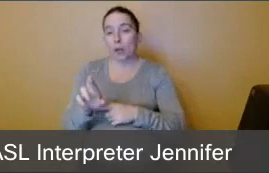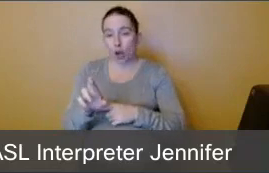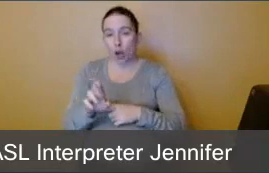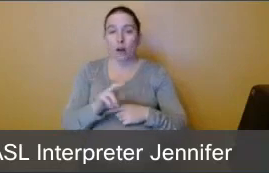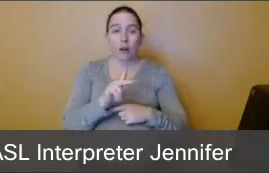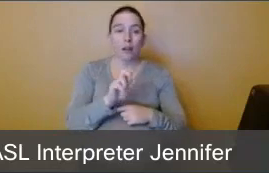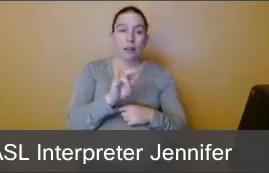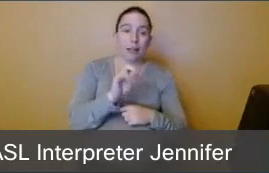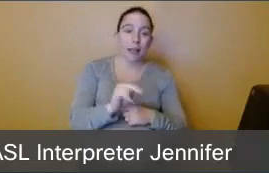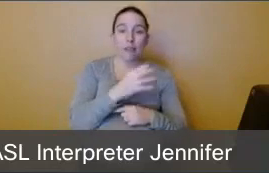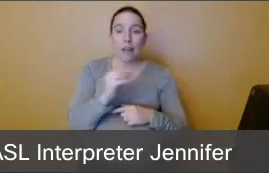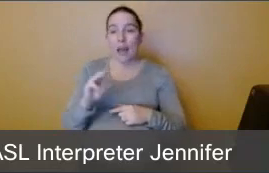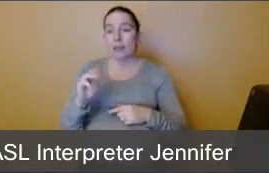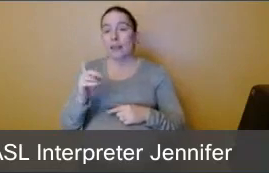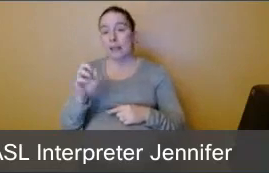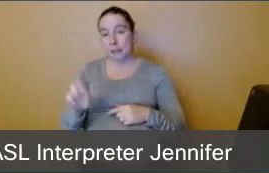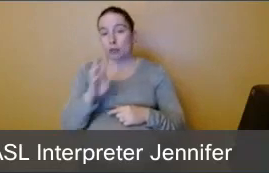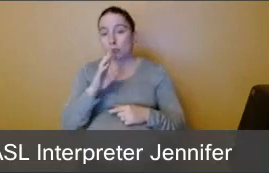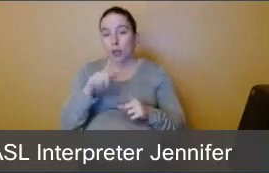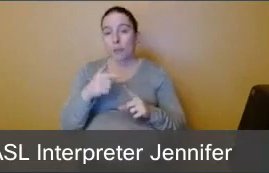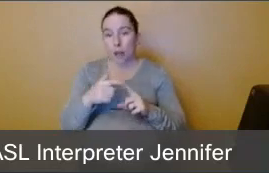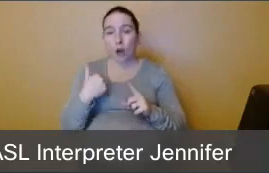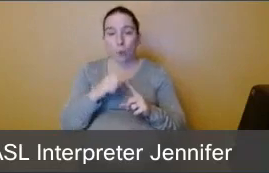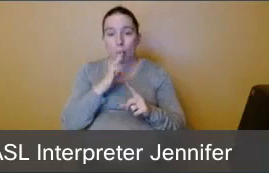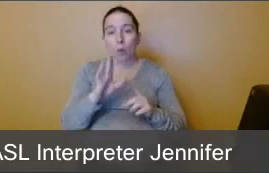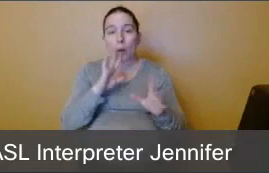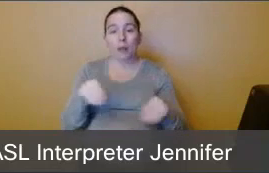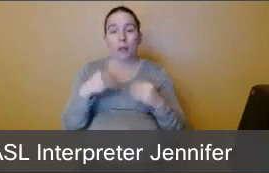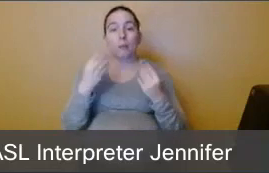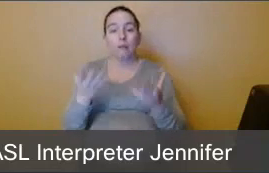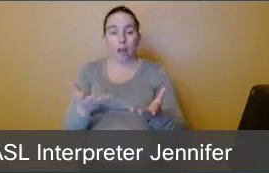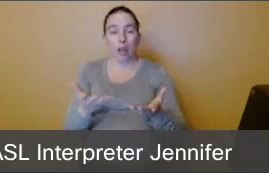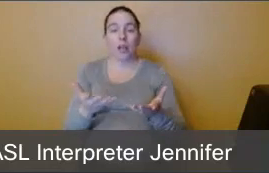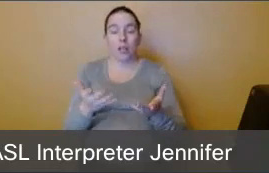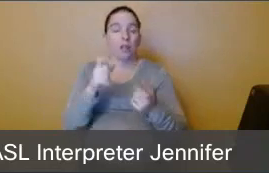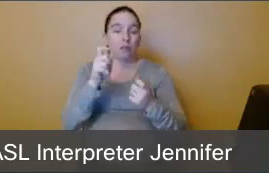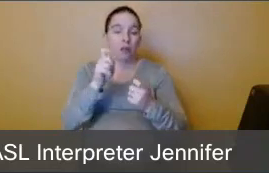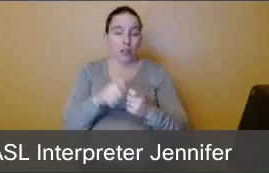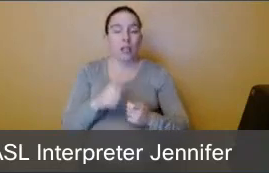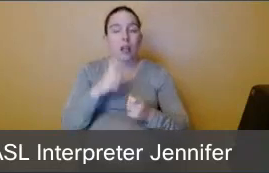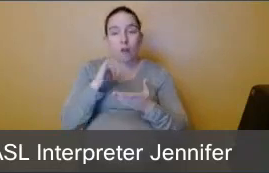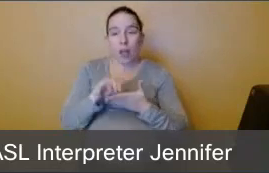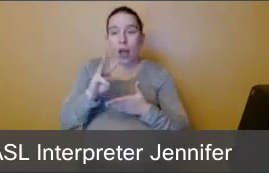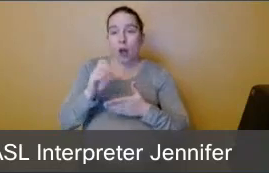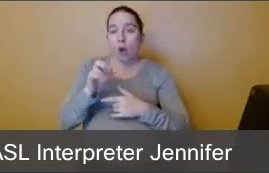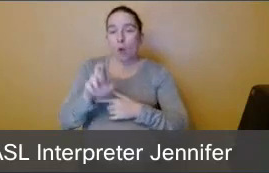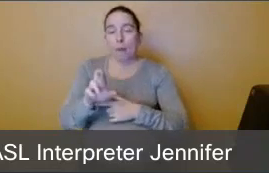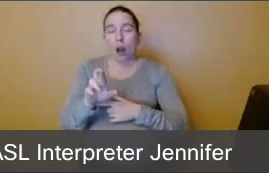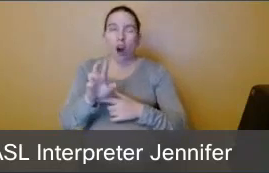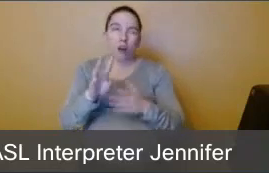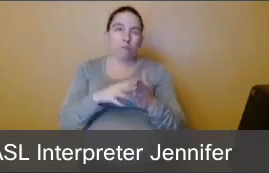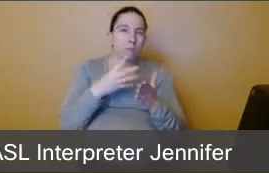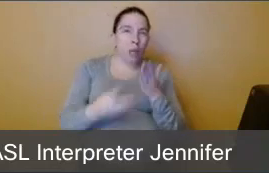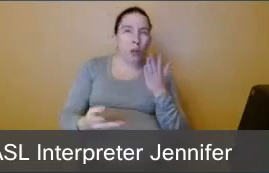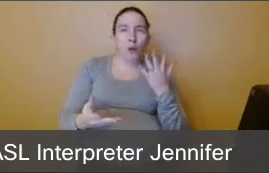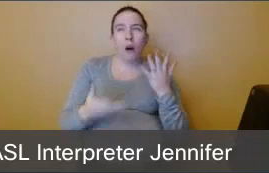and the Commissioner referred to. We'll be providing the details of that scheduled